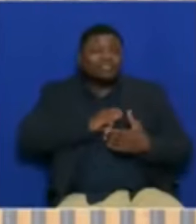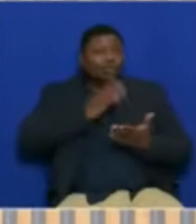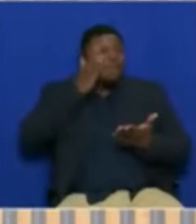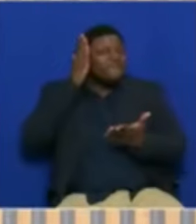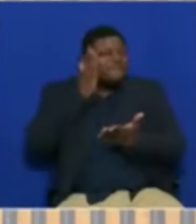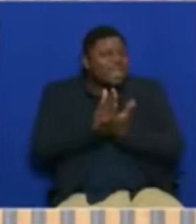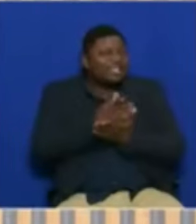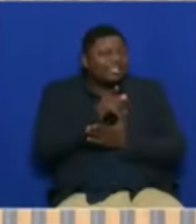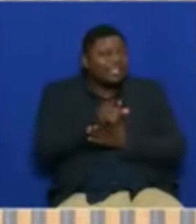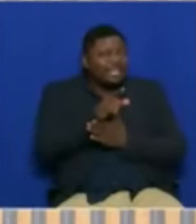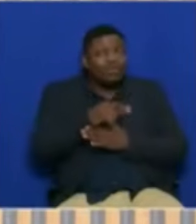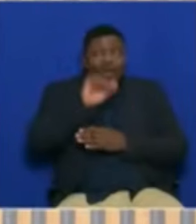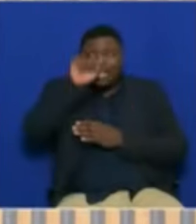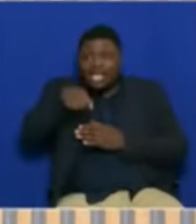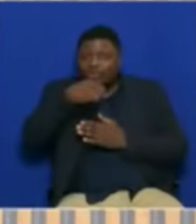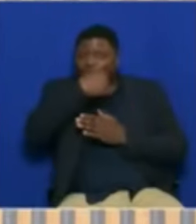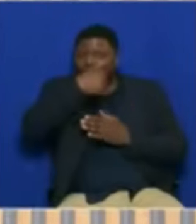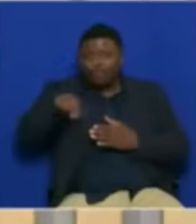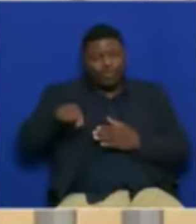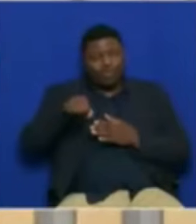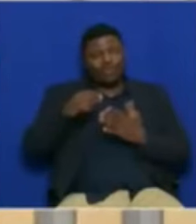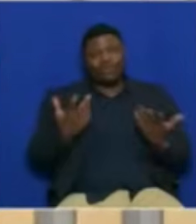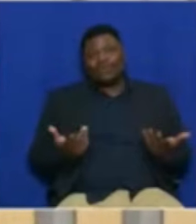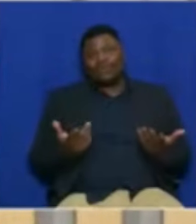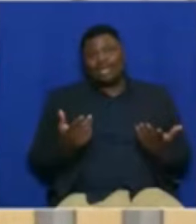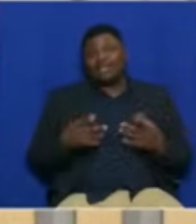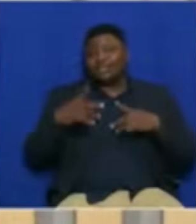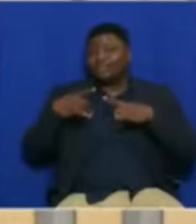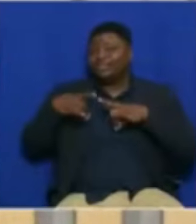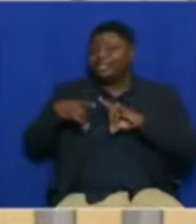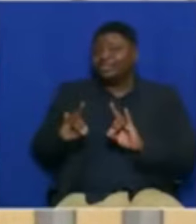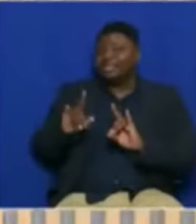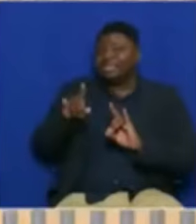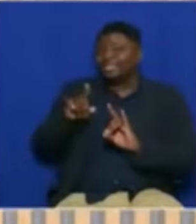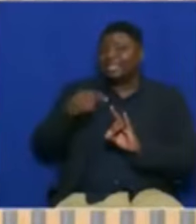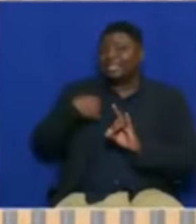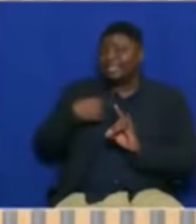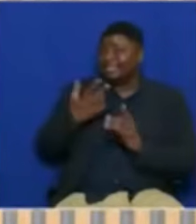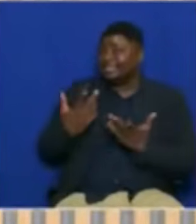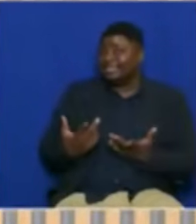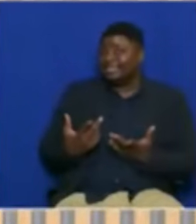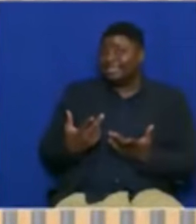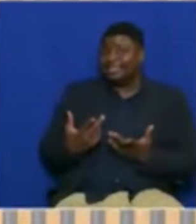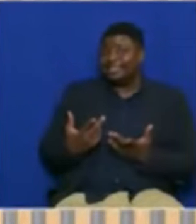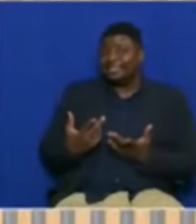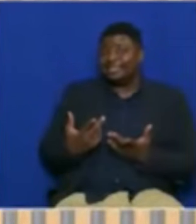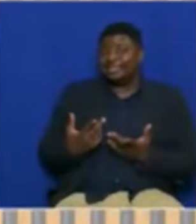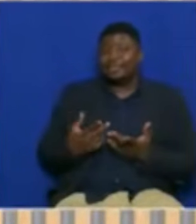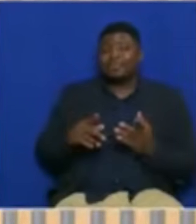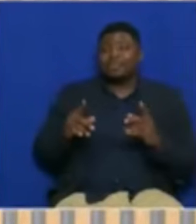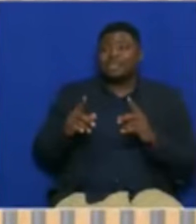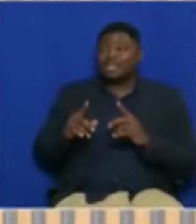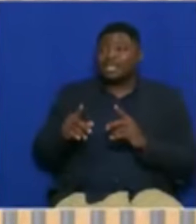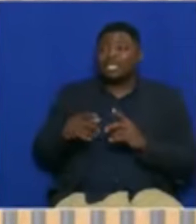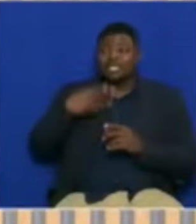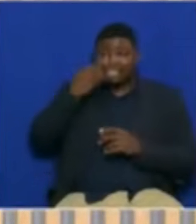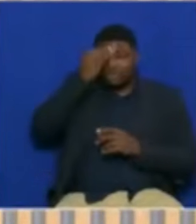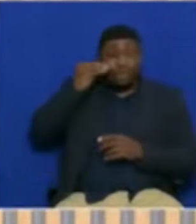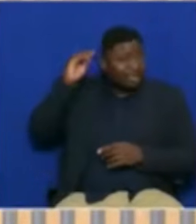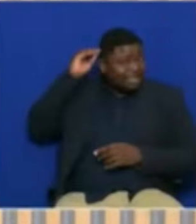it, Chair, and that's the furthest I'm going to take That it. sounds evasive. Chair? That sounds